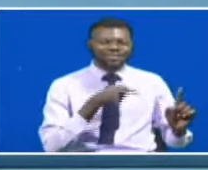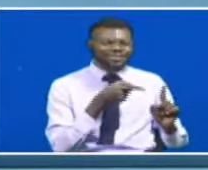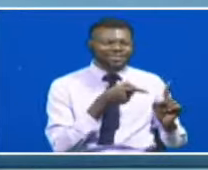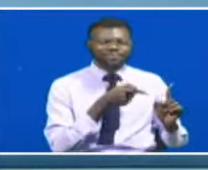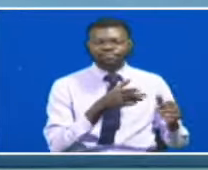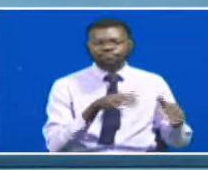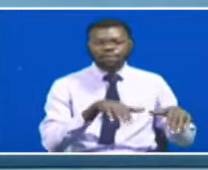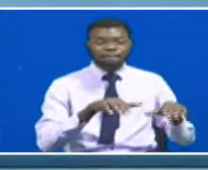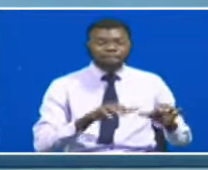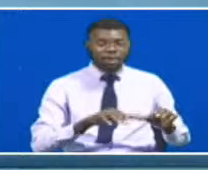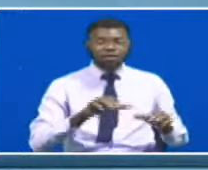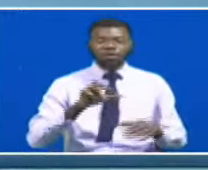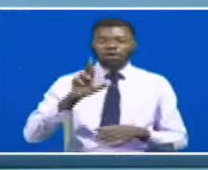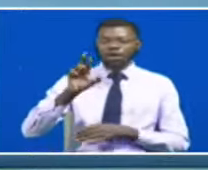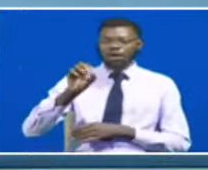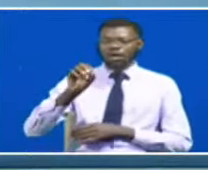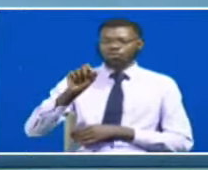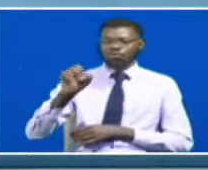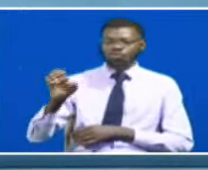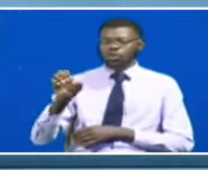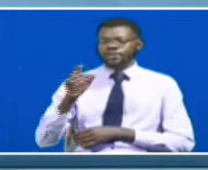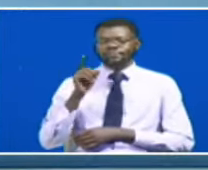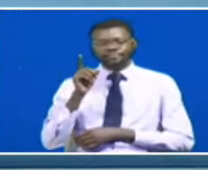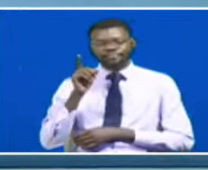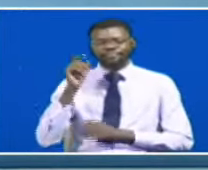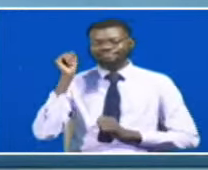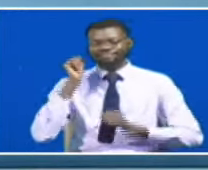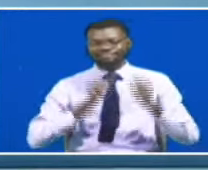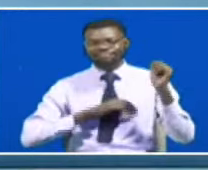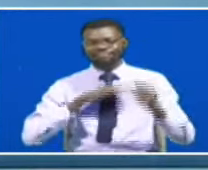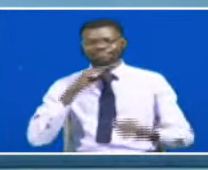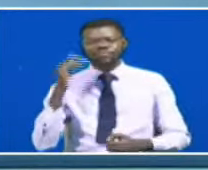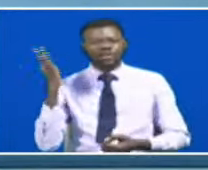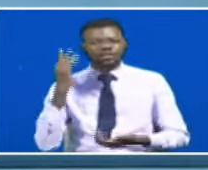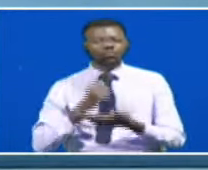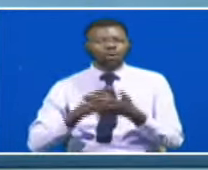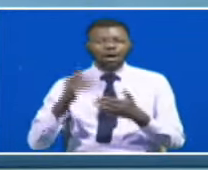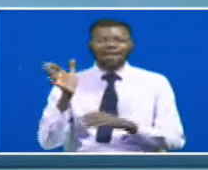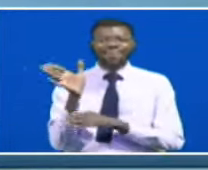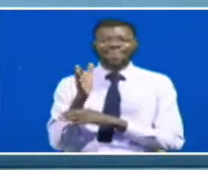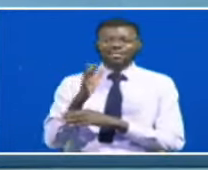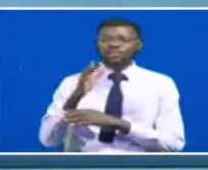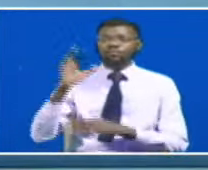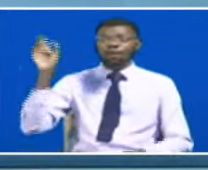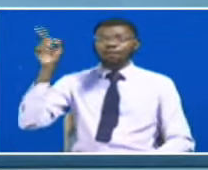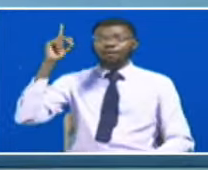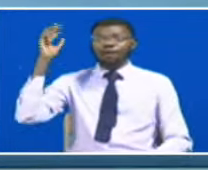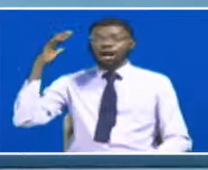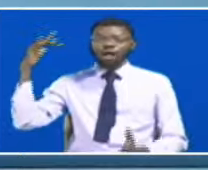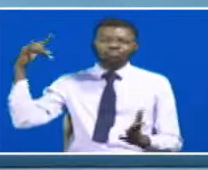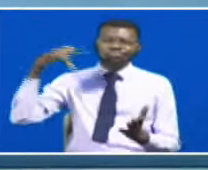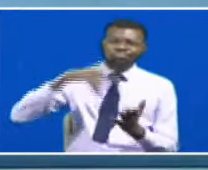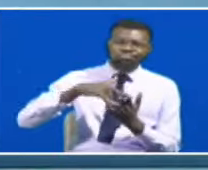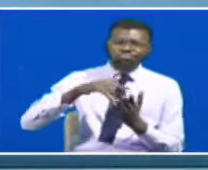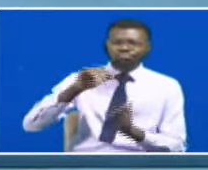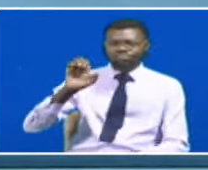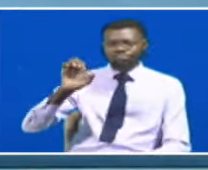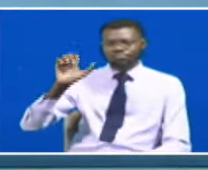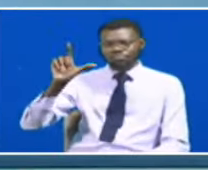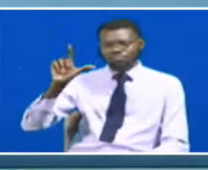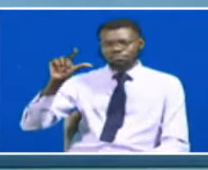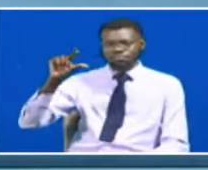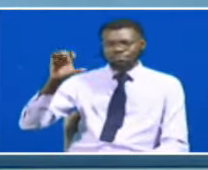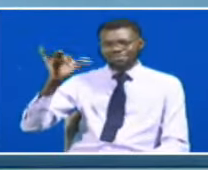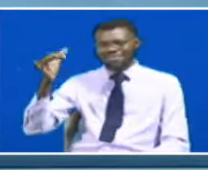Rose Nyawira, a KDF soldier who died last Thursday following a helicopter crash in Elgeyo Marakwet County. Nyawira